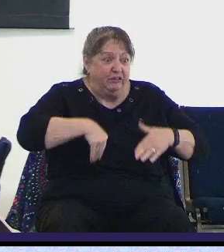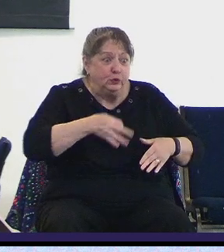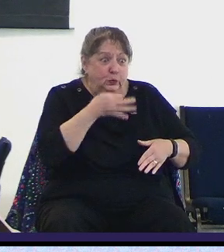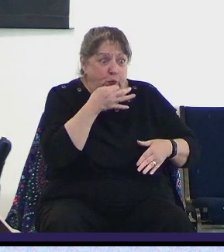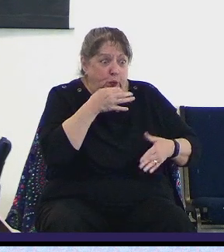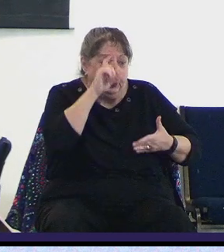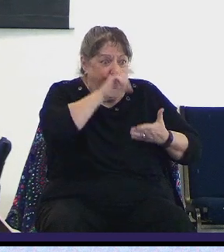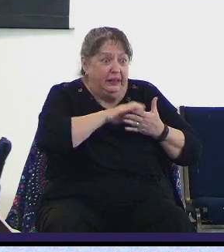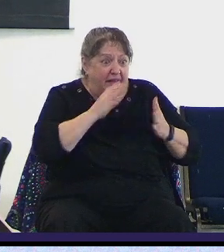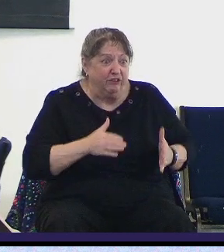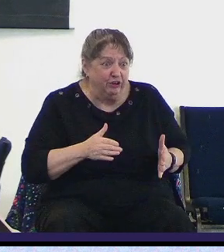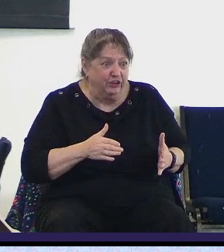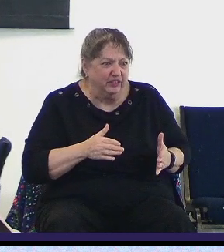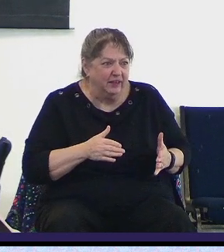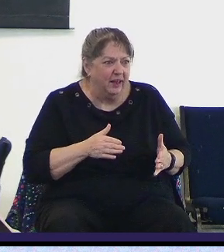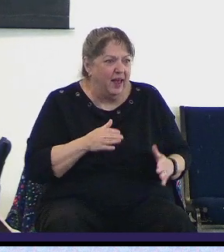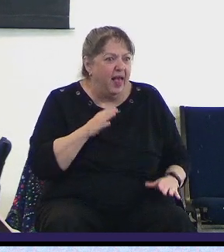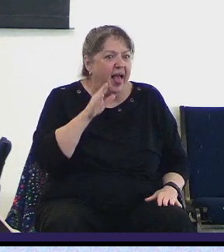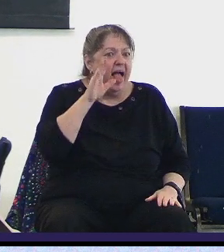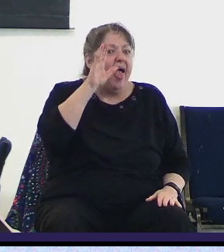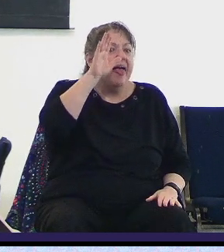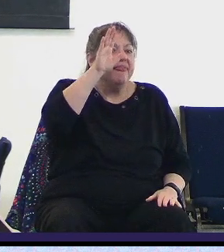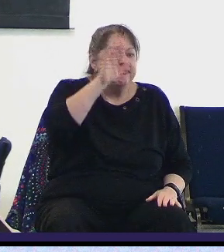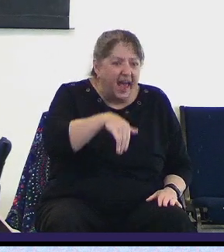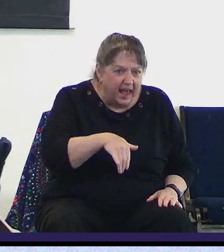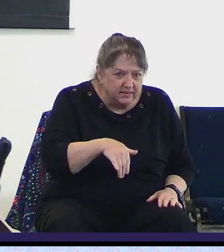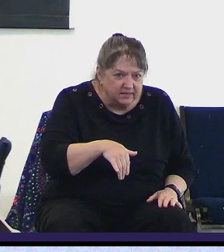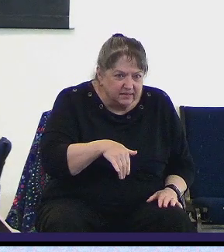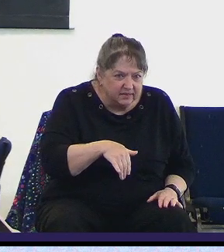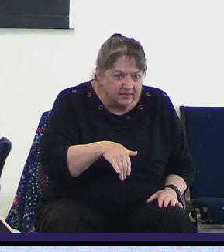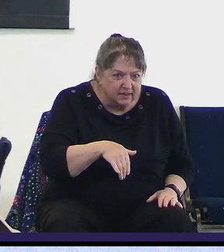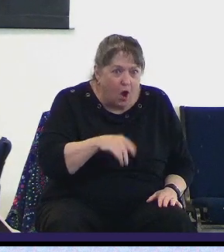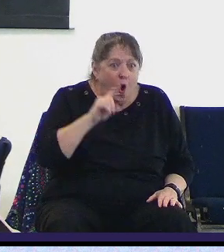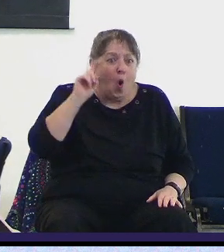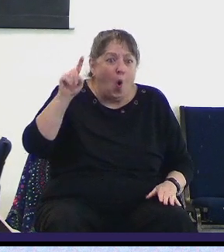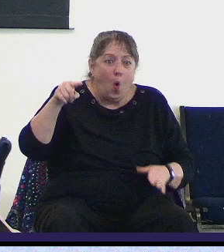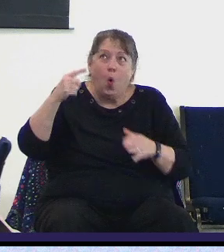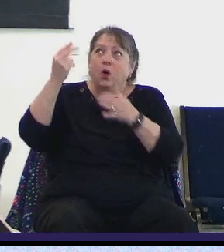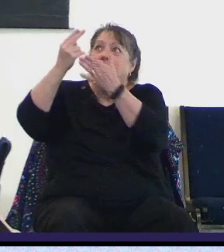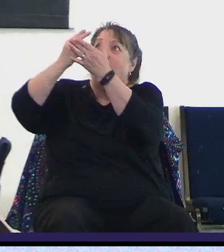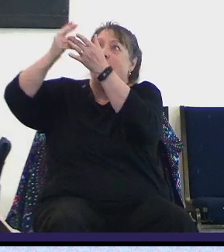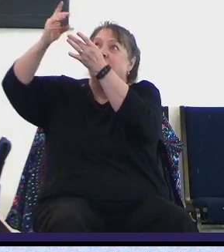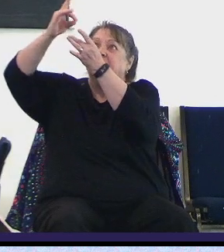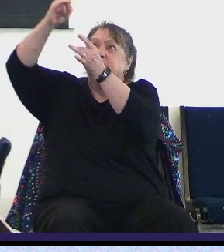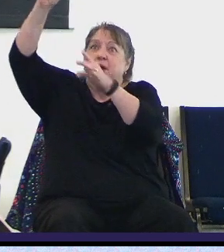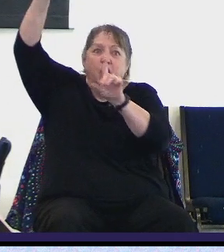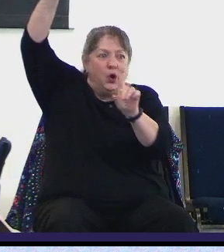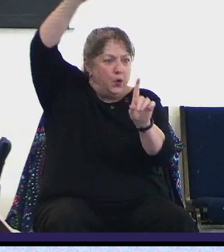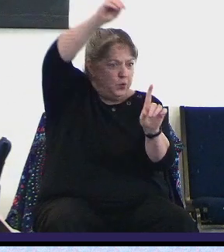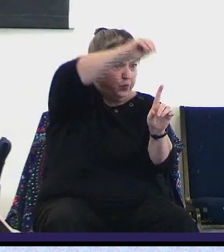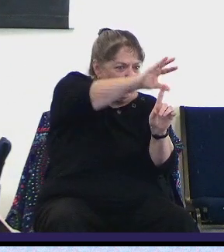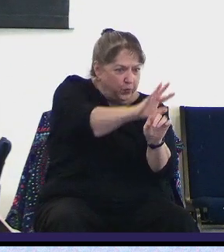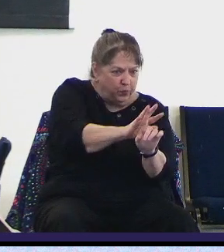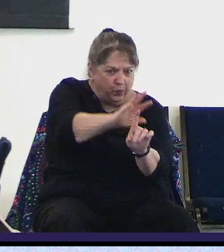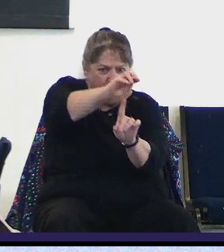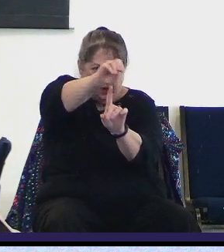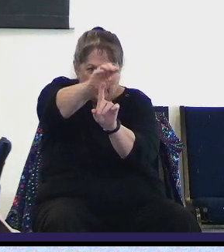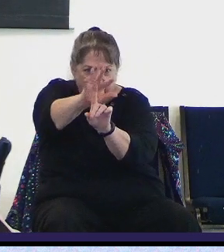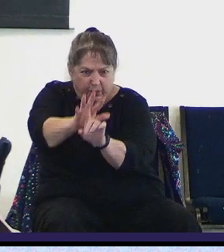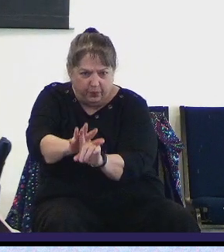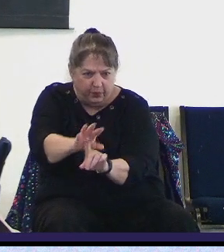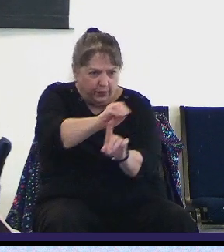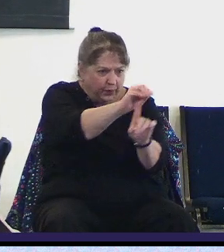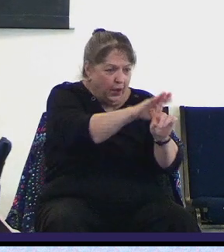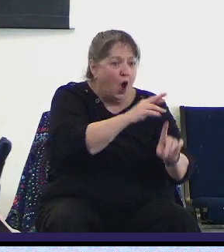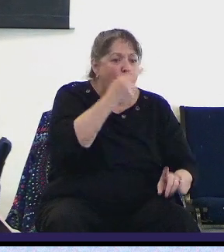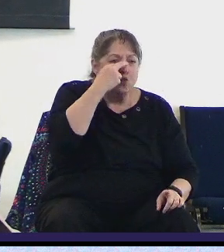that's the spiritual baptism that can only be done by the Spirit of God. Romans 6 and verse